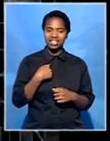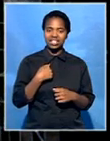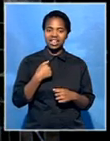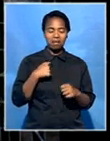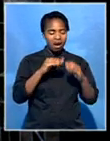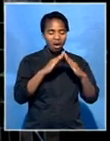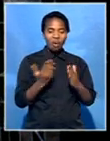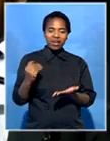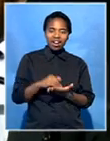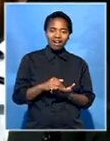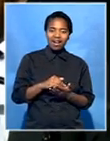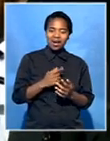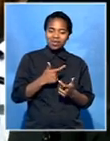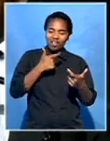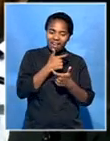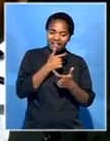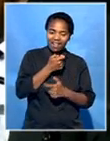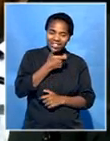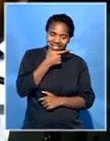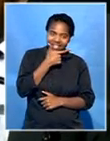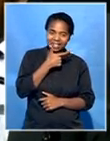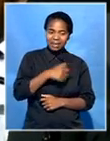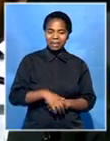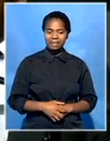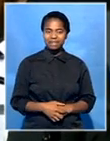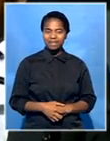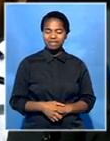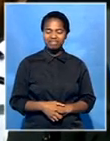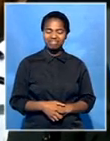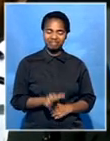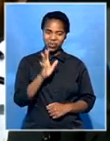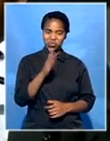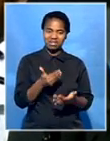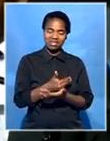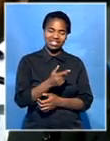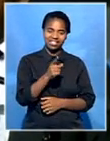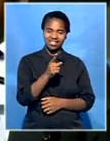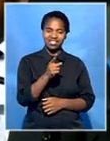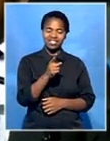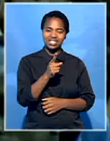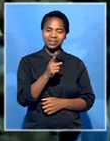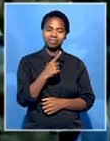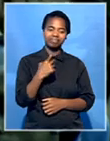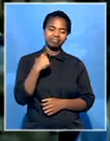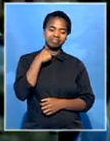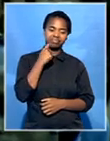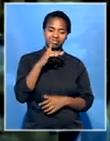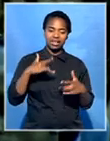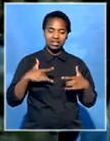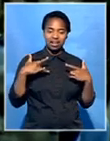cheerfulness in our home. We will miss every bit of his life every